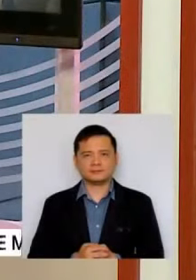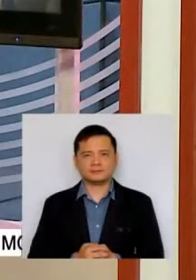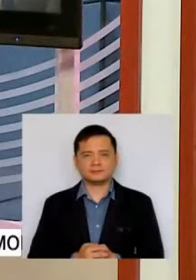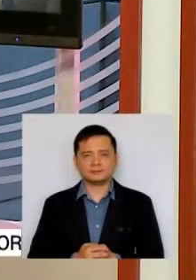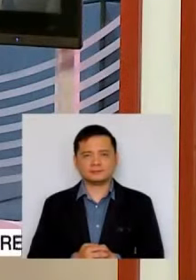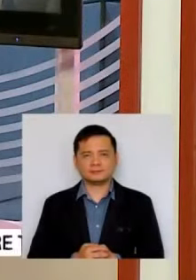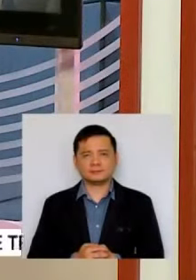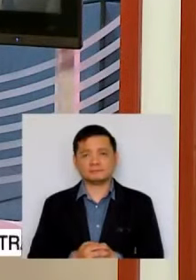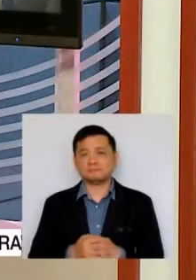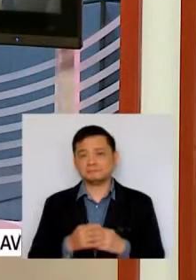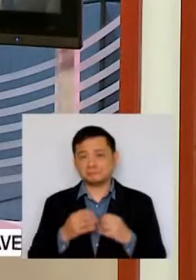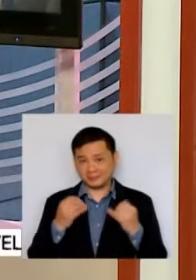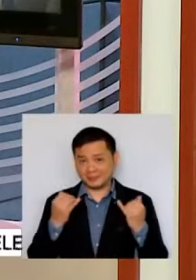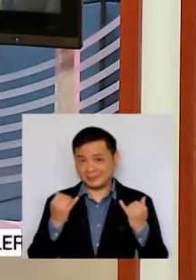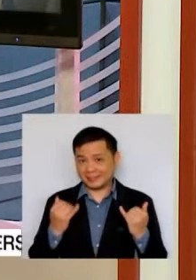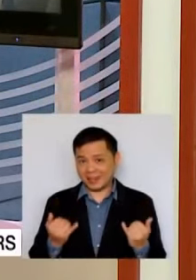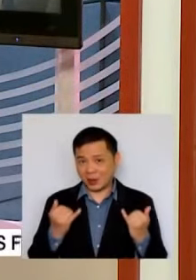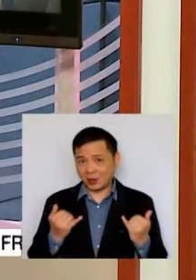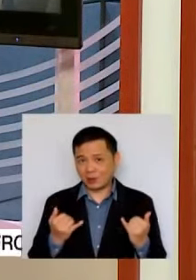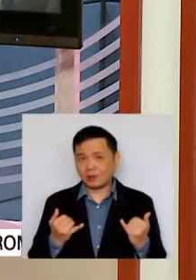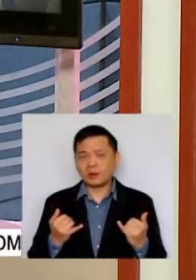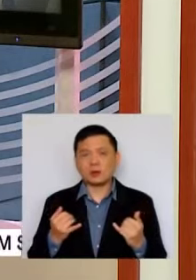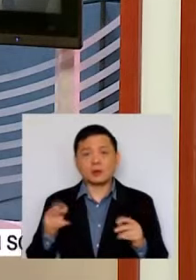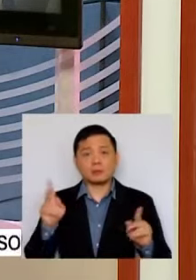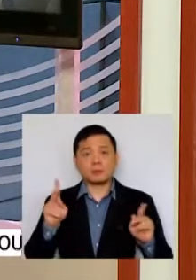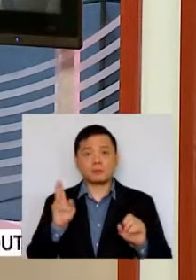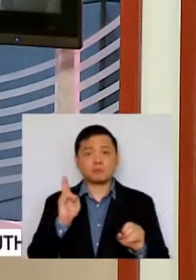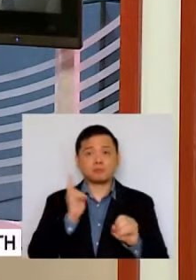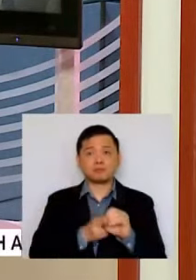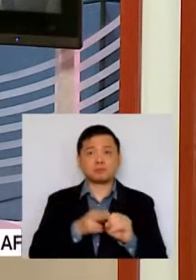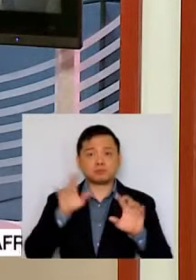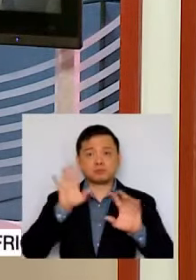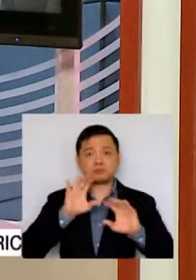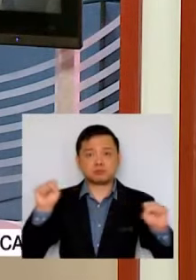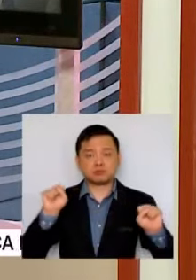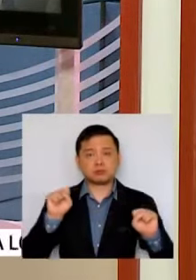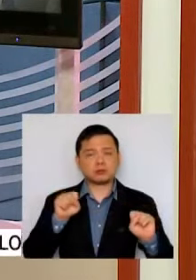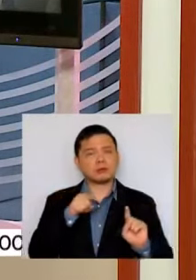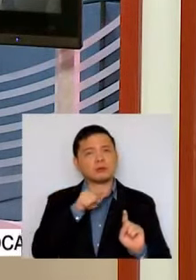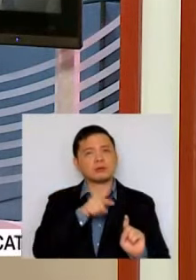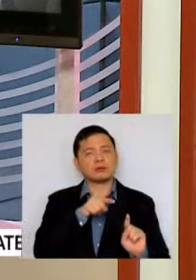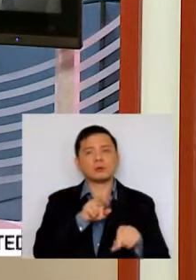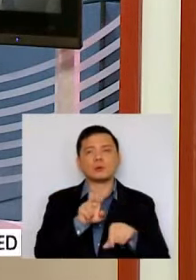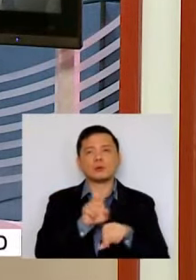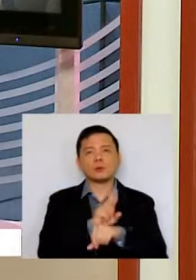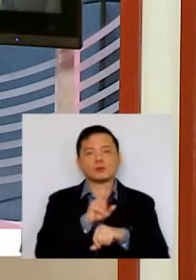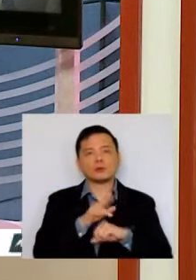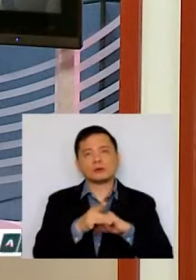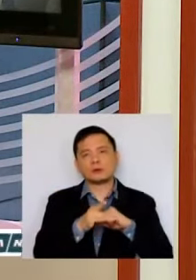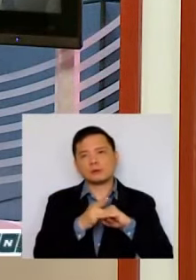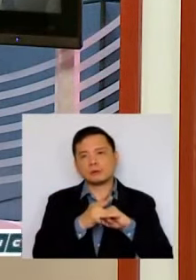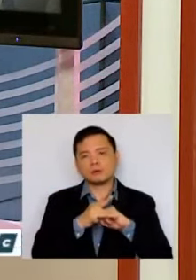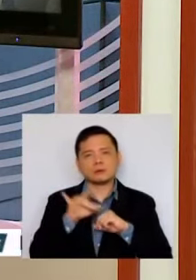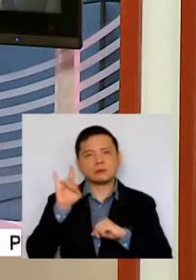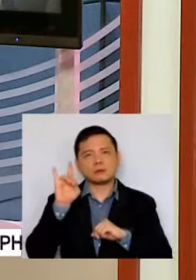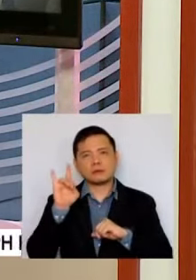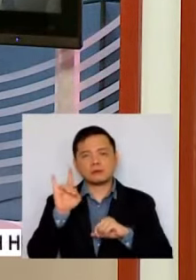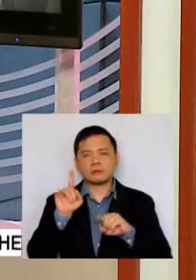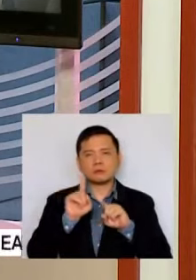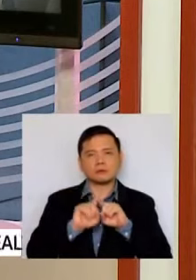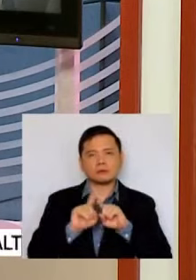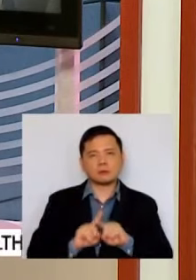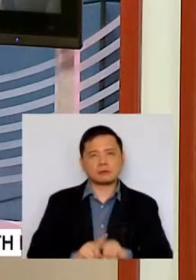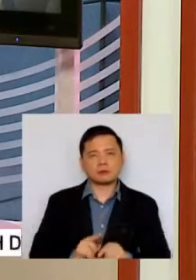Now, more than ever, candidates in next year's elections are making full use of digital platforms, but that doesn't mean they're no